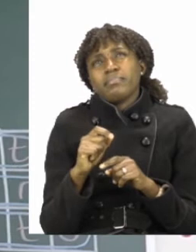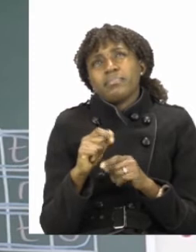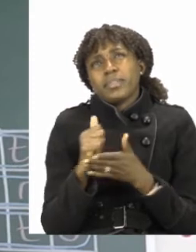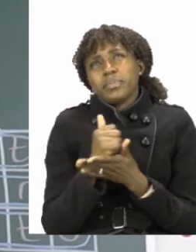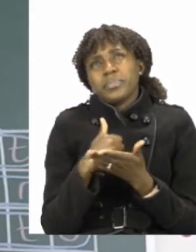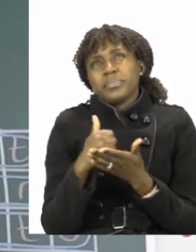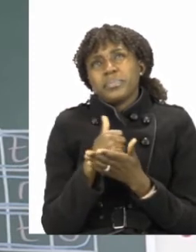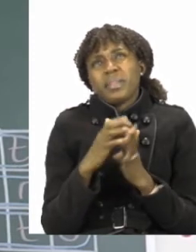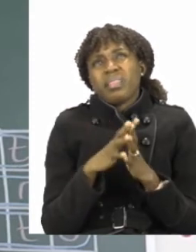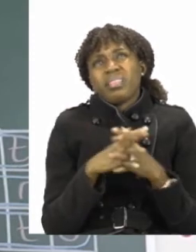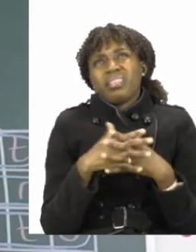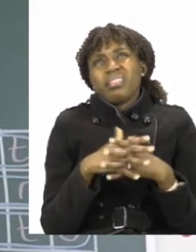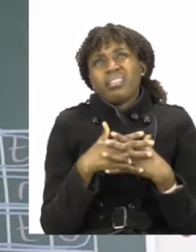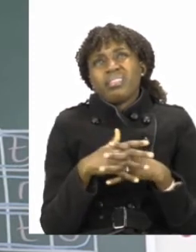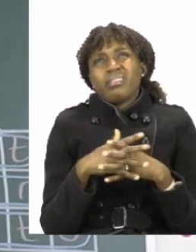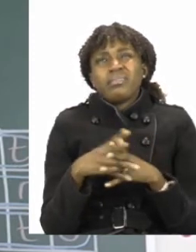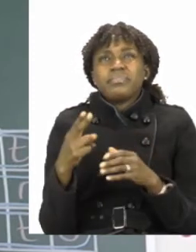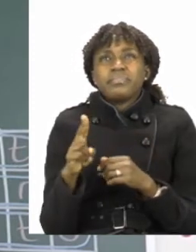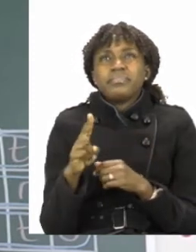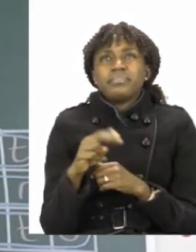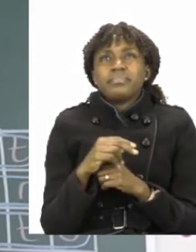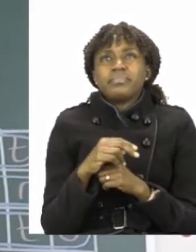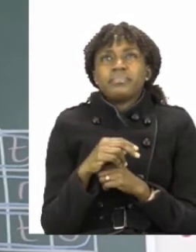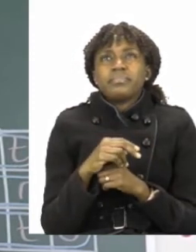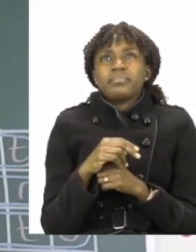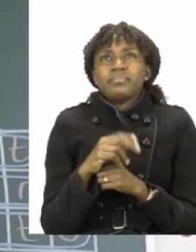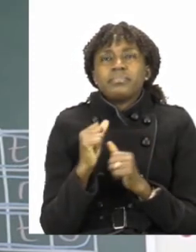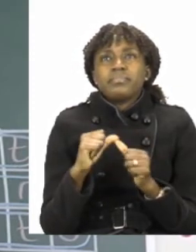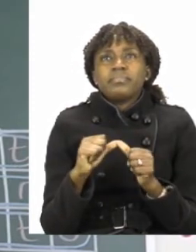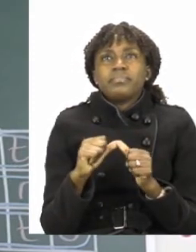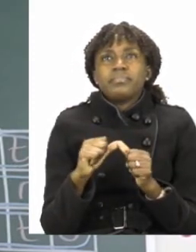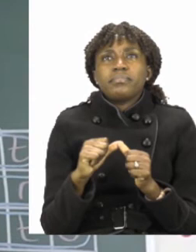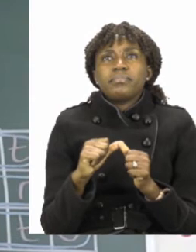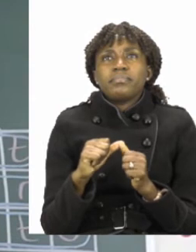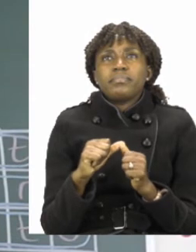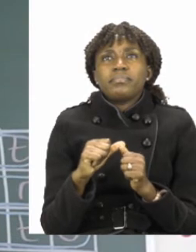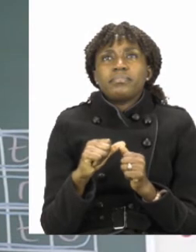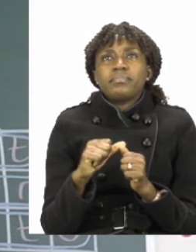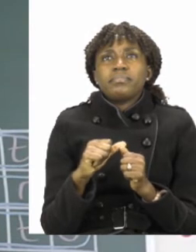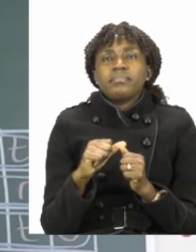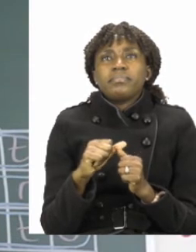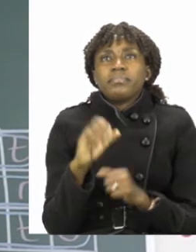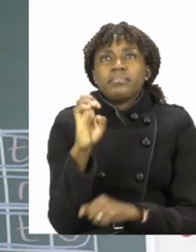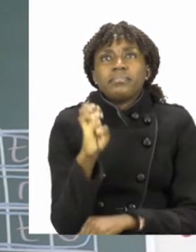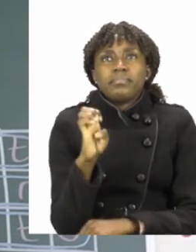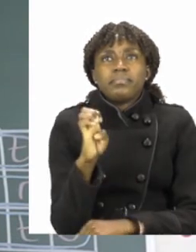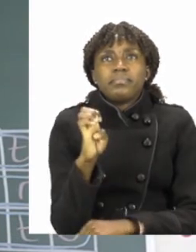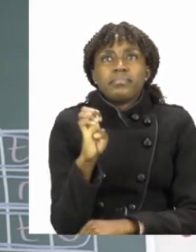not too long either. Let's now do the rest. We have across